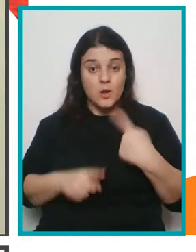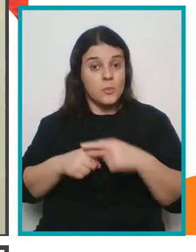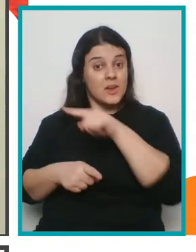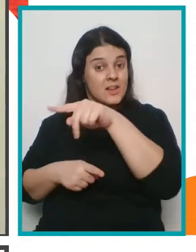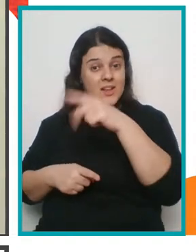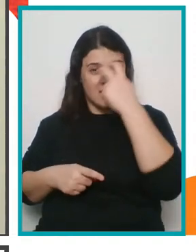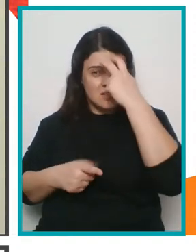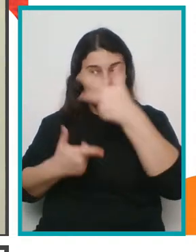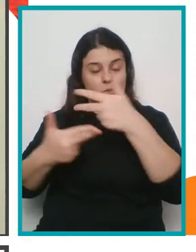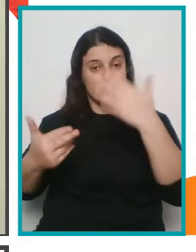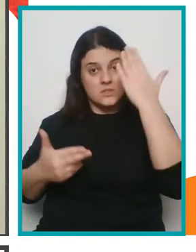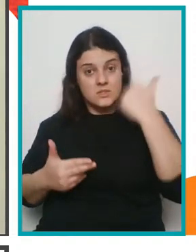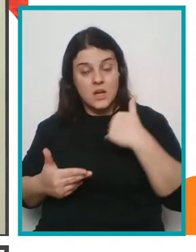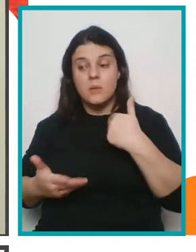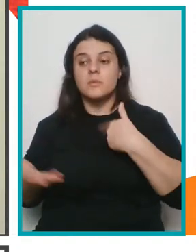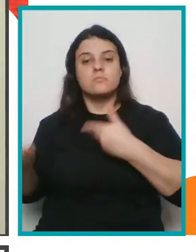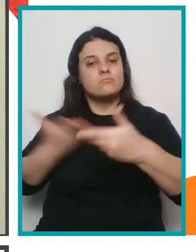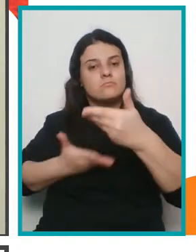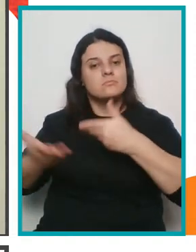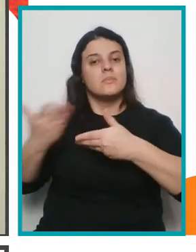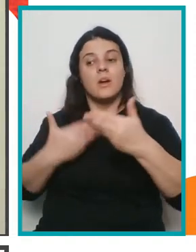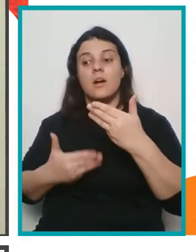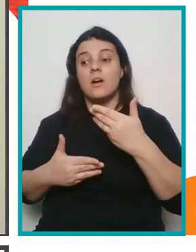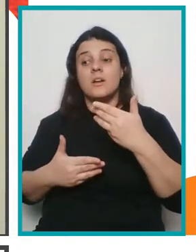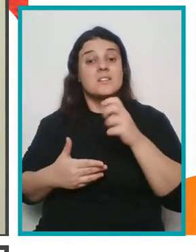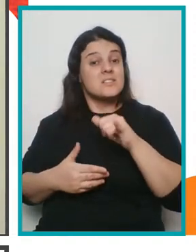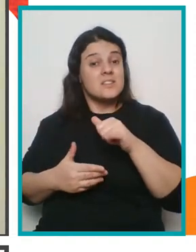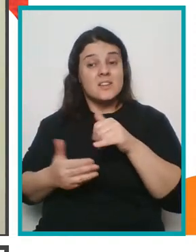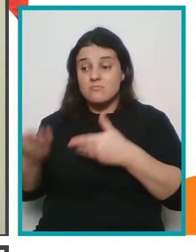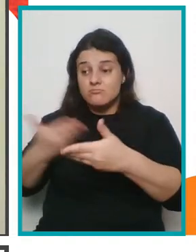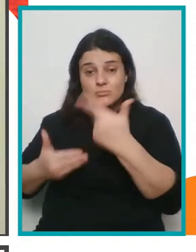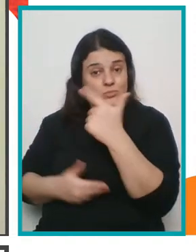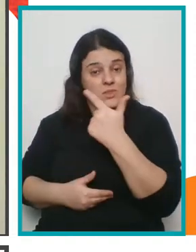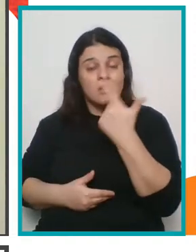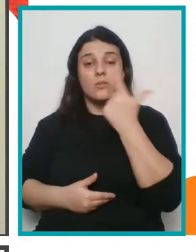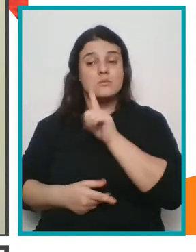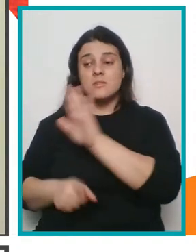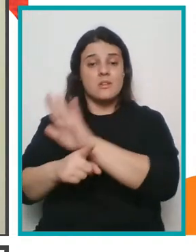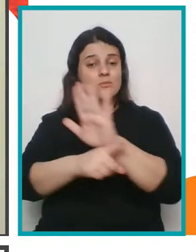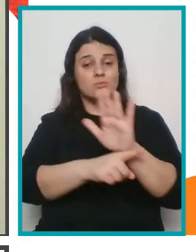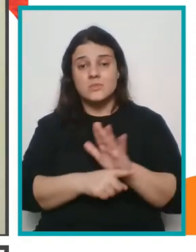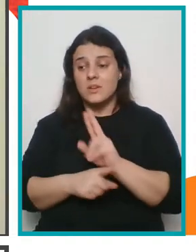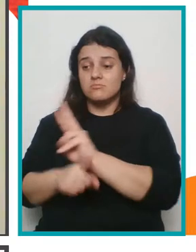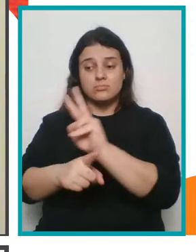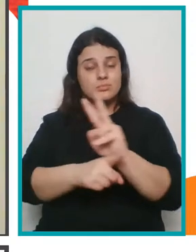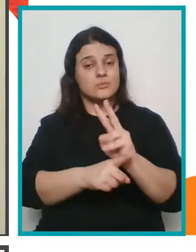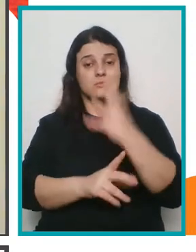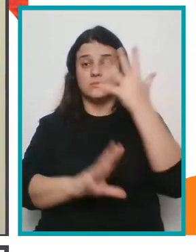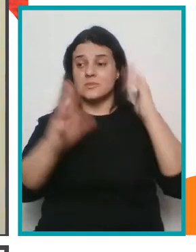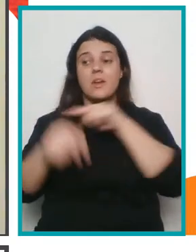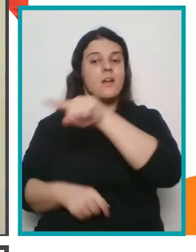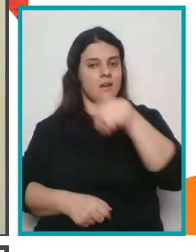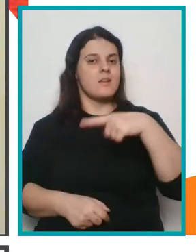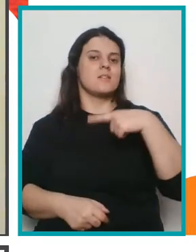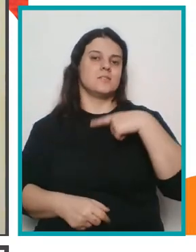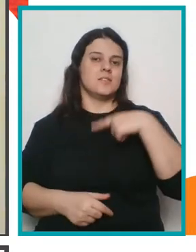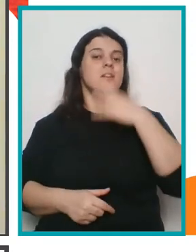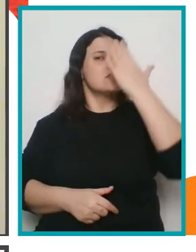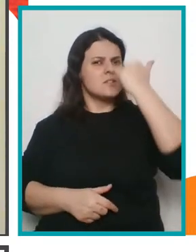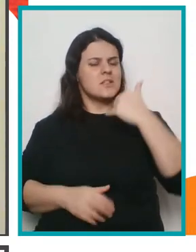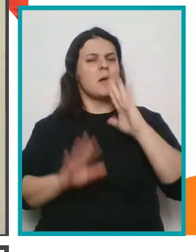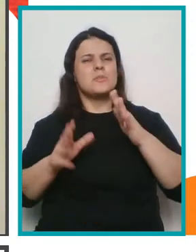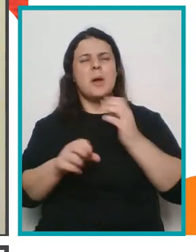time. Now we have to fight with them. We have to fight for them. We have to ensure that they get